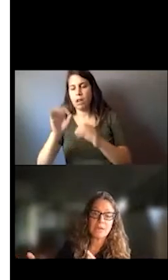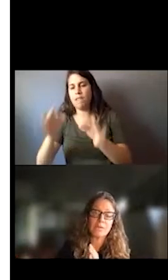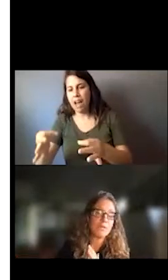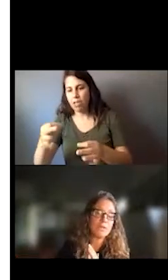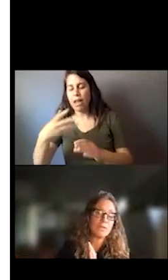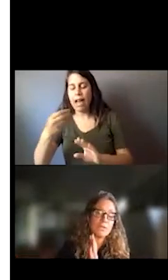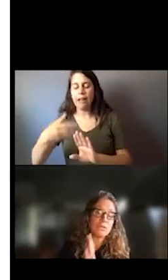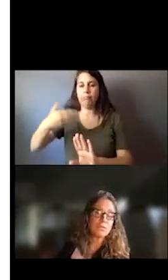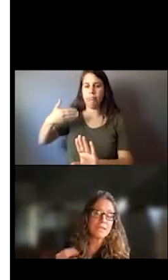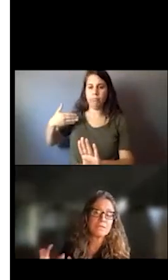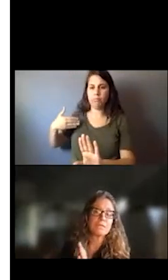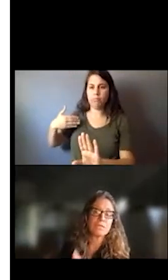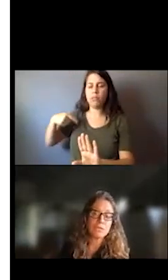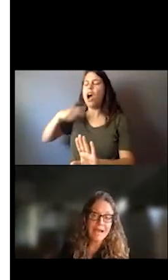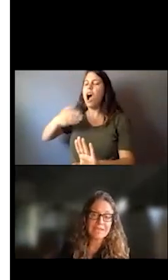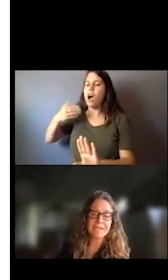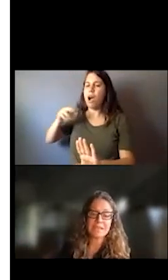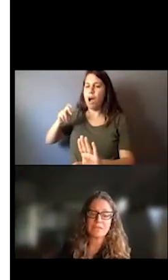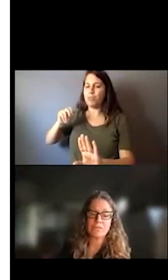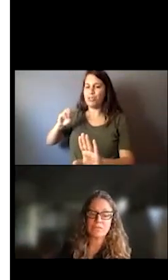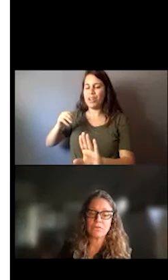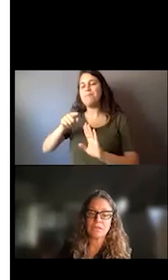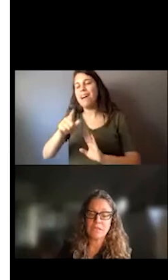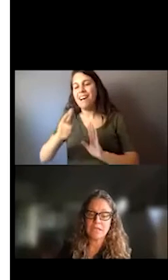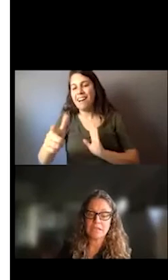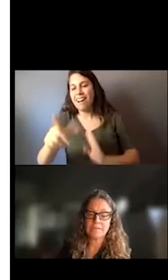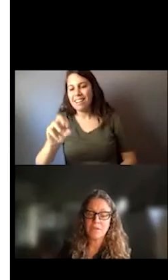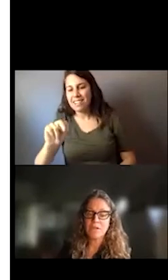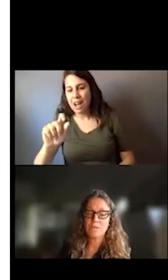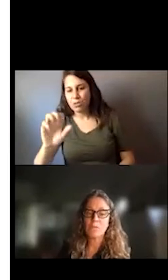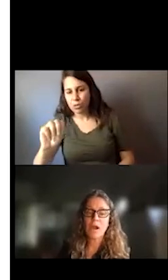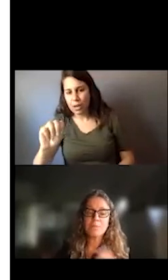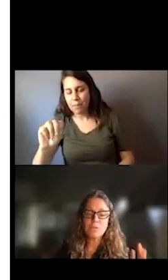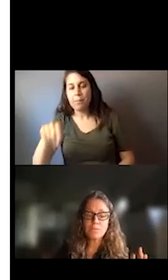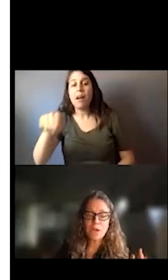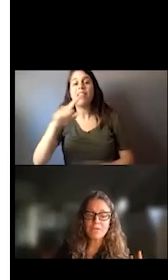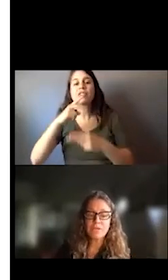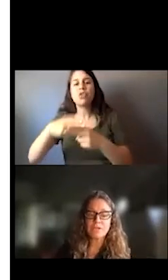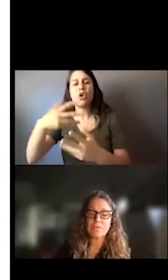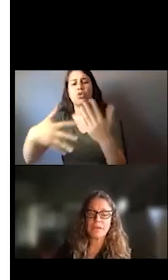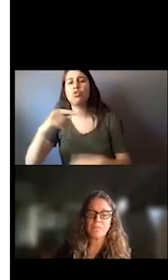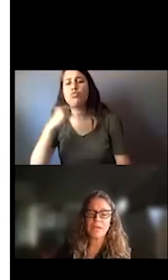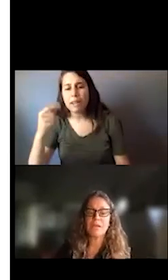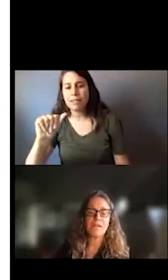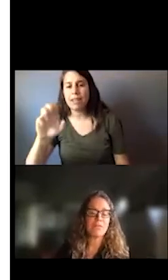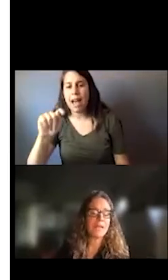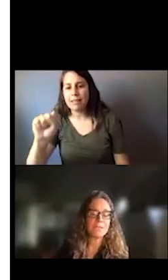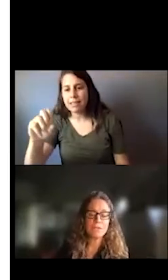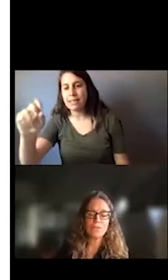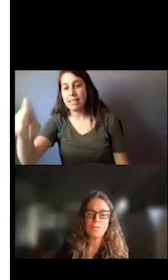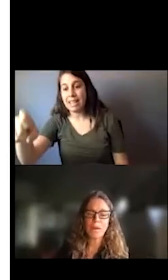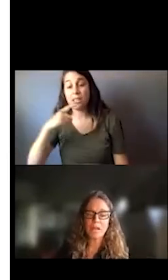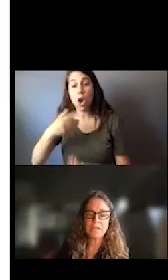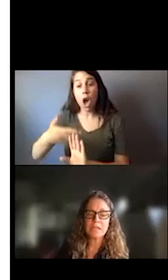in this talk I'm going to refer to as social risks, social assets, and social needs. So more upstream drivers might be